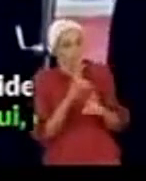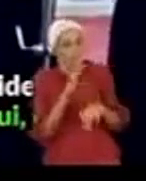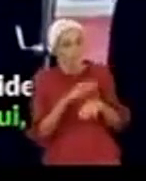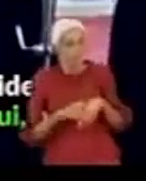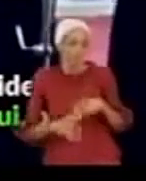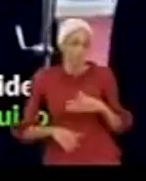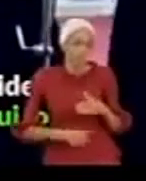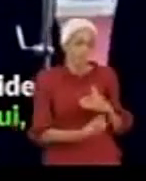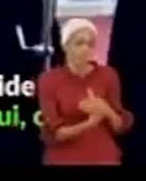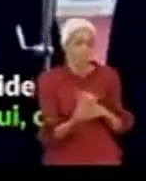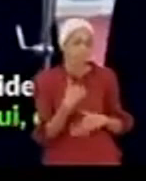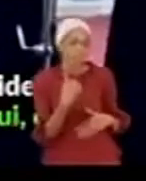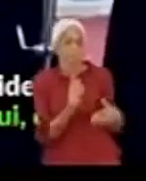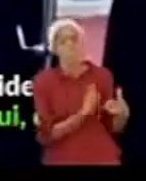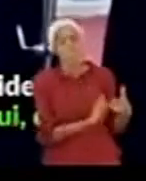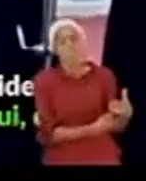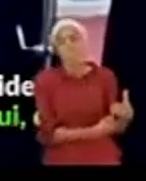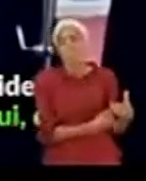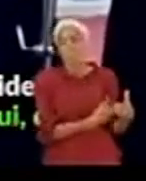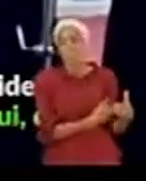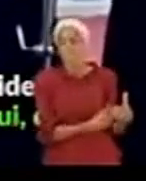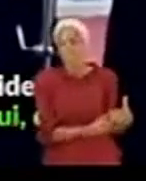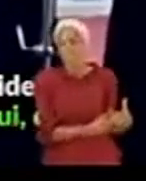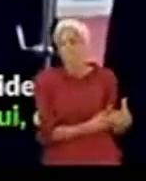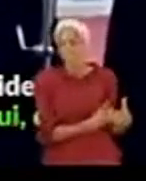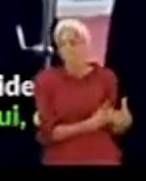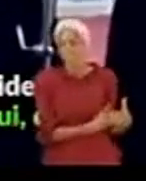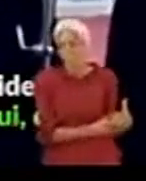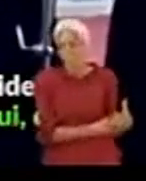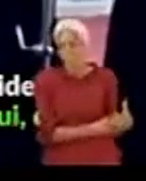on the other